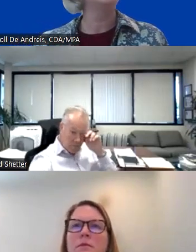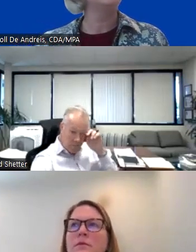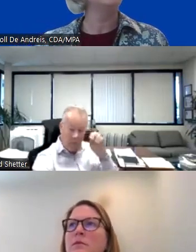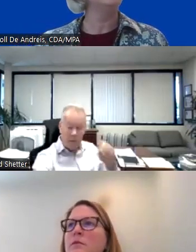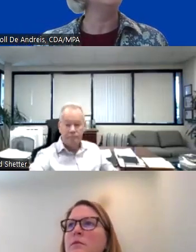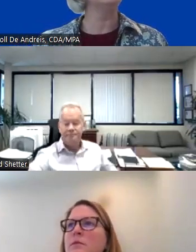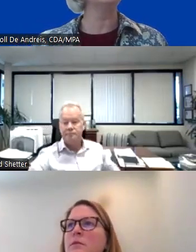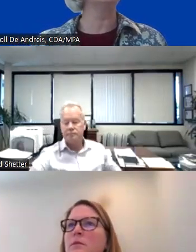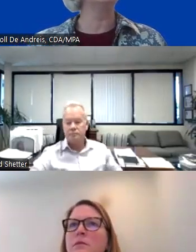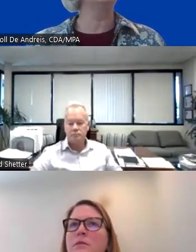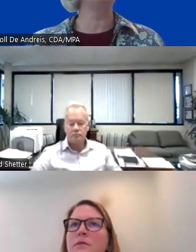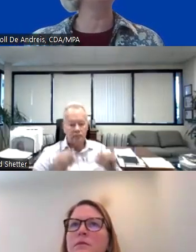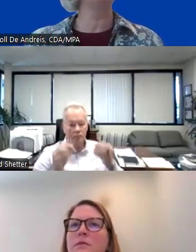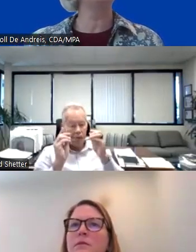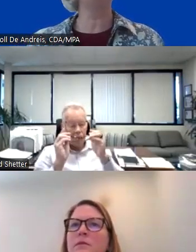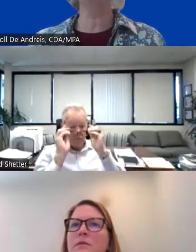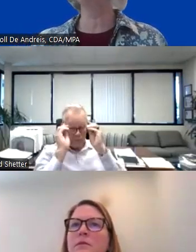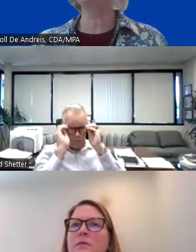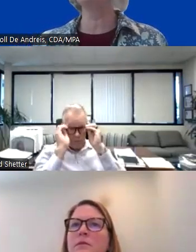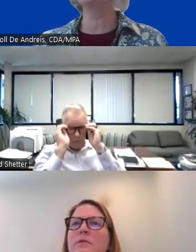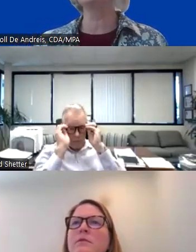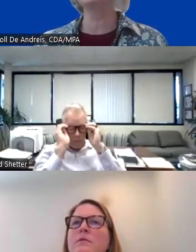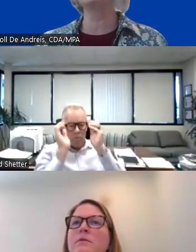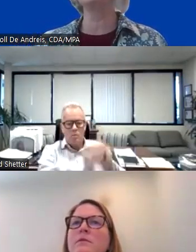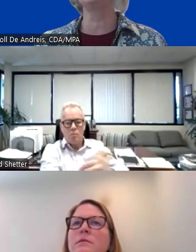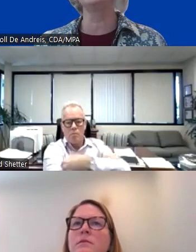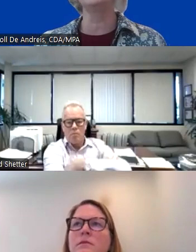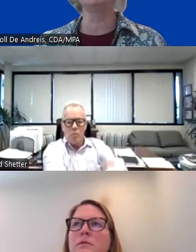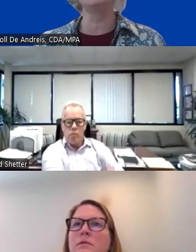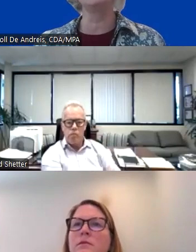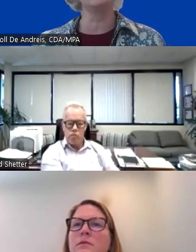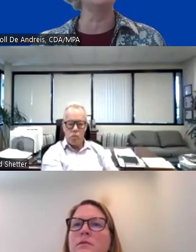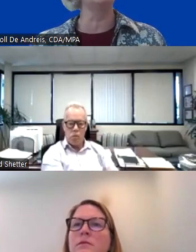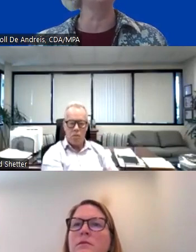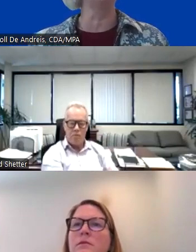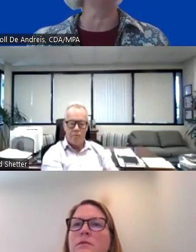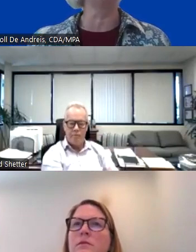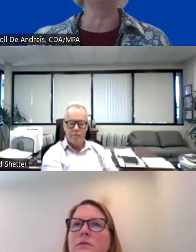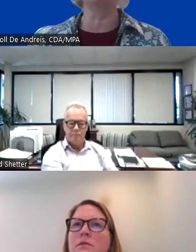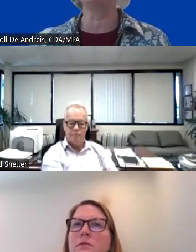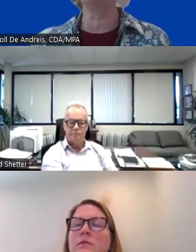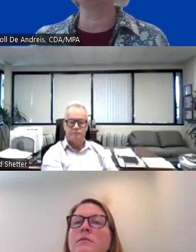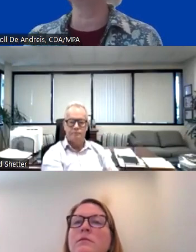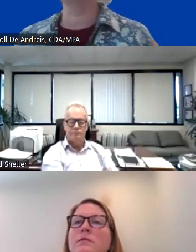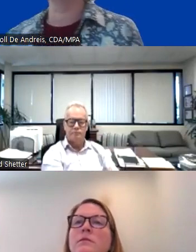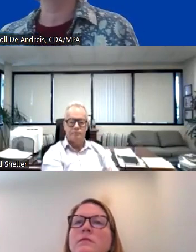comment. Yes. Hopefully we have the slides coming momentarily. We will put that